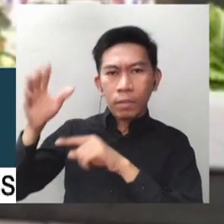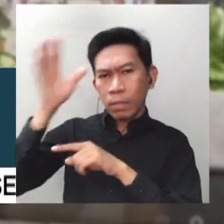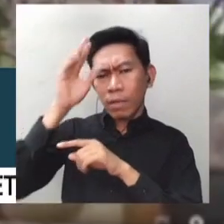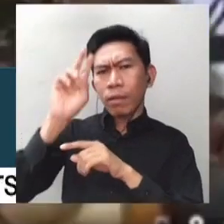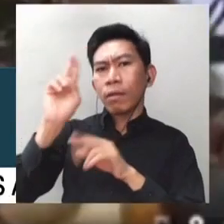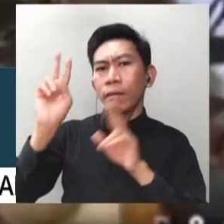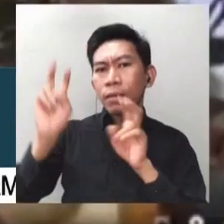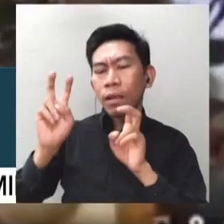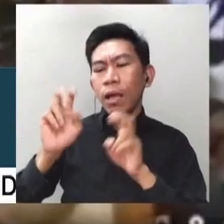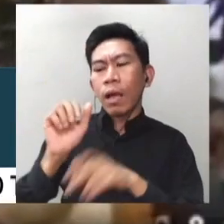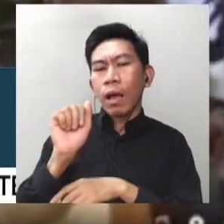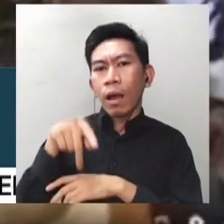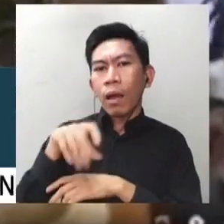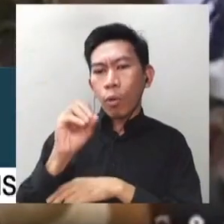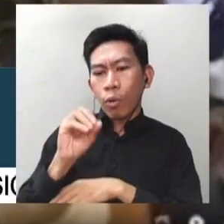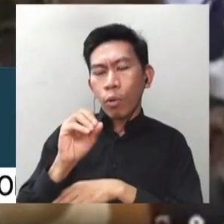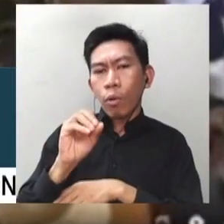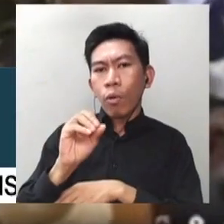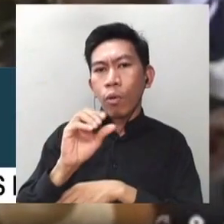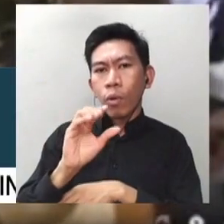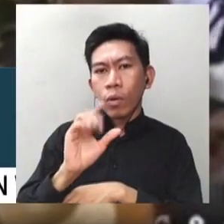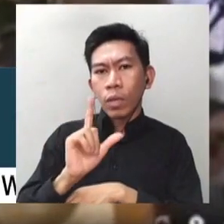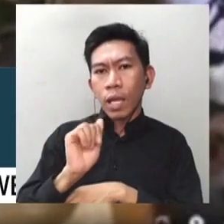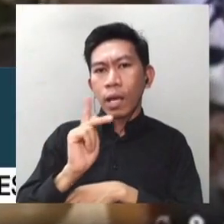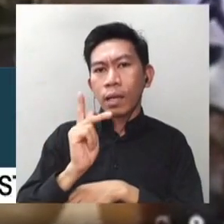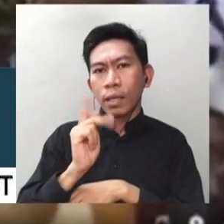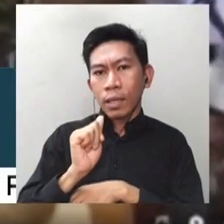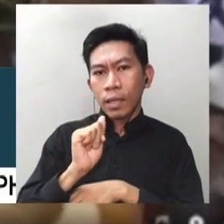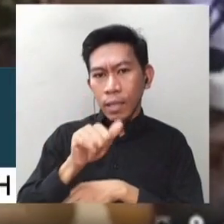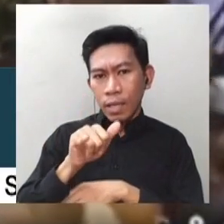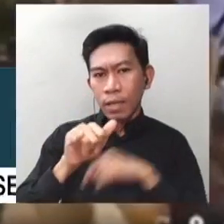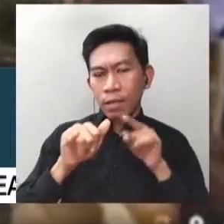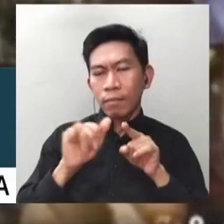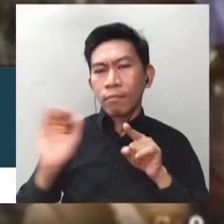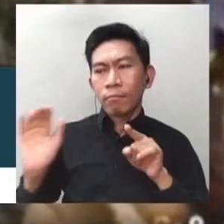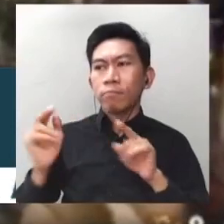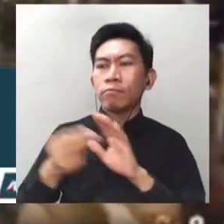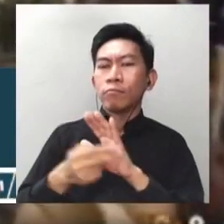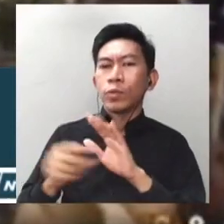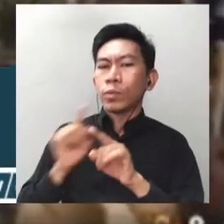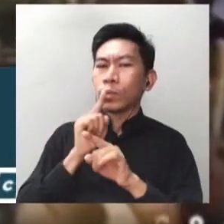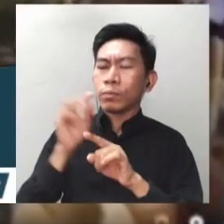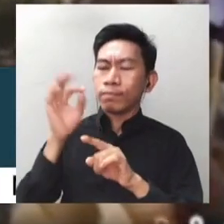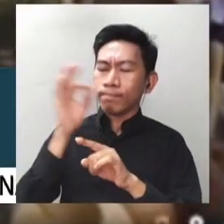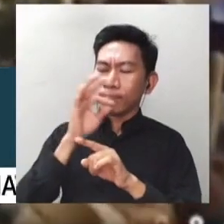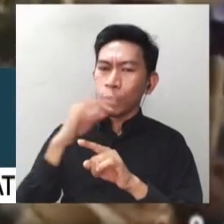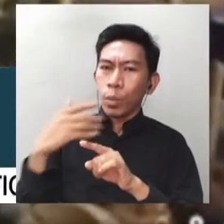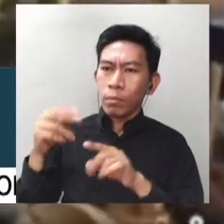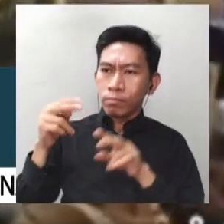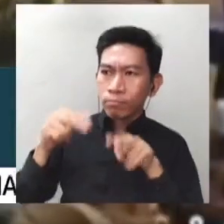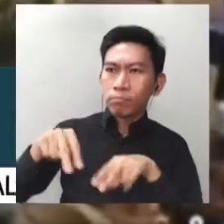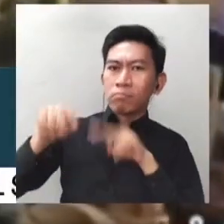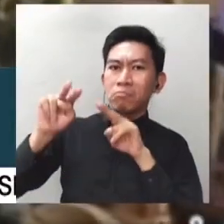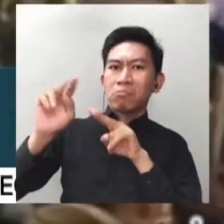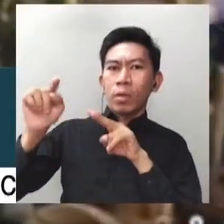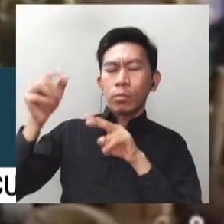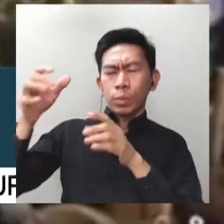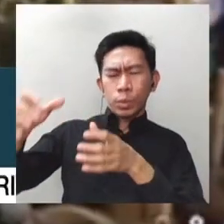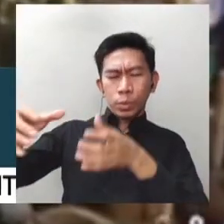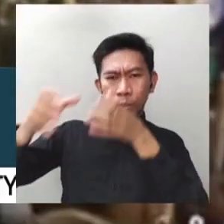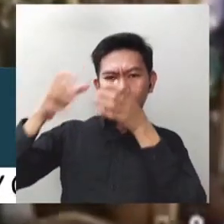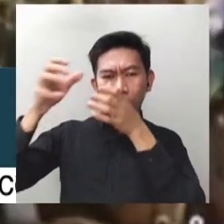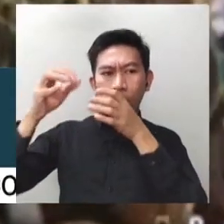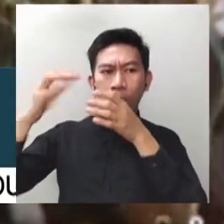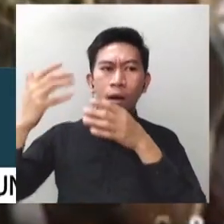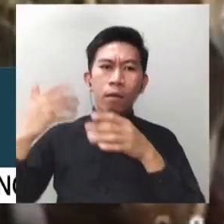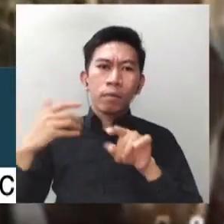the president, his late father was a true Filipino and Ilocano icon whose exceptional mind matched the nation-loving spirit that he